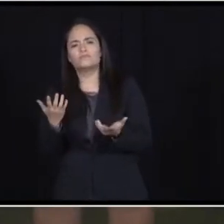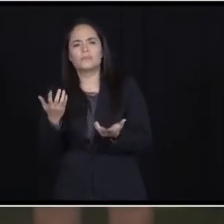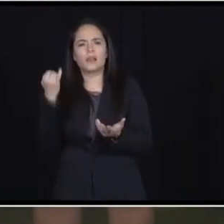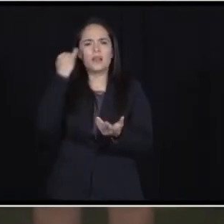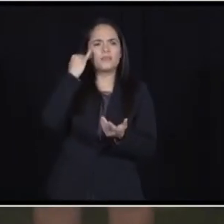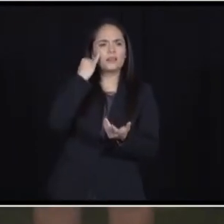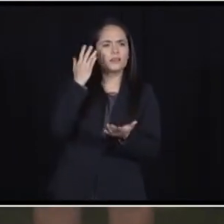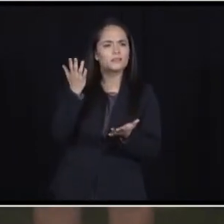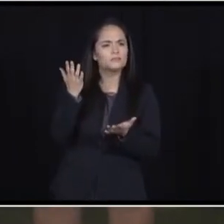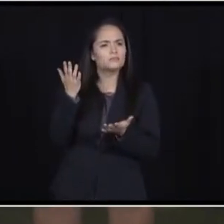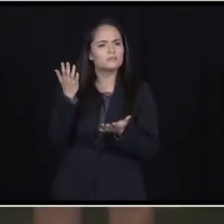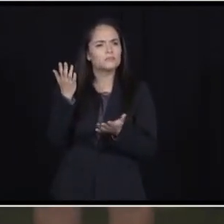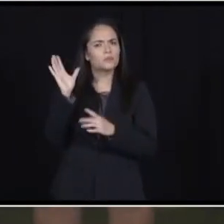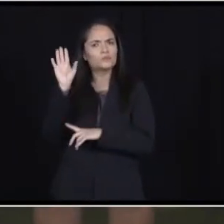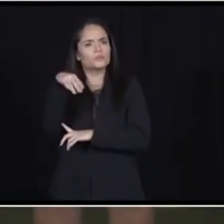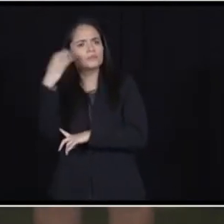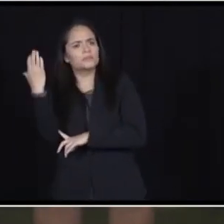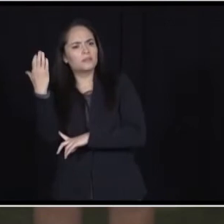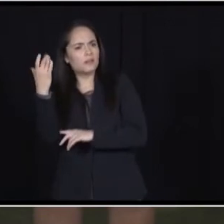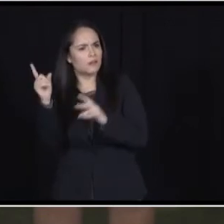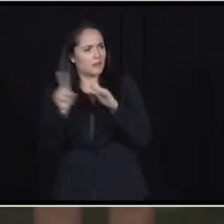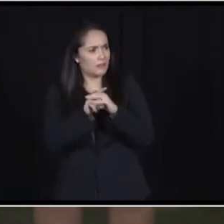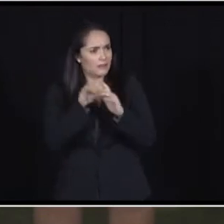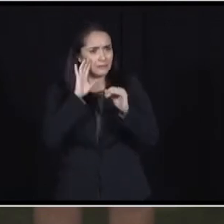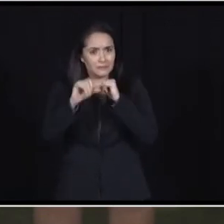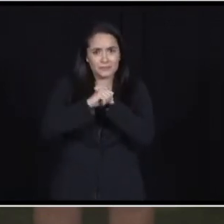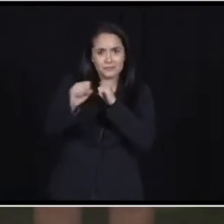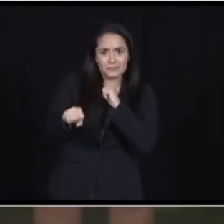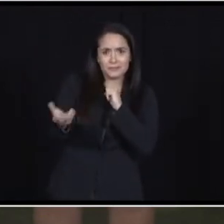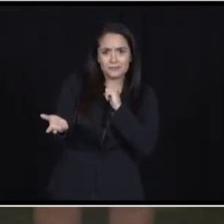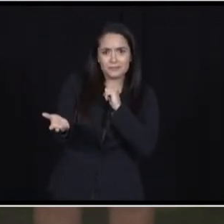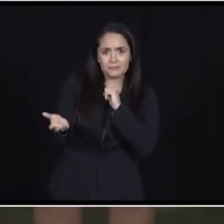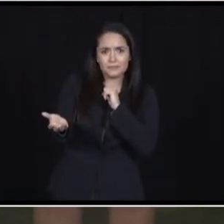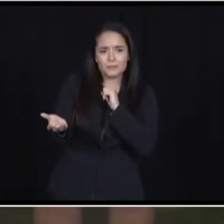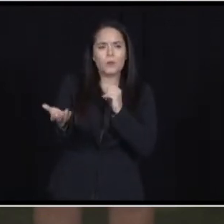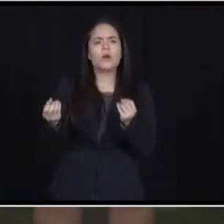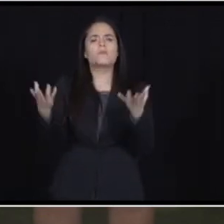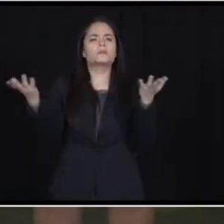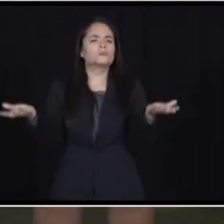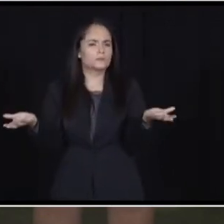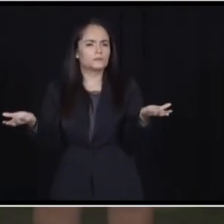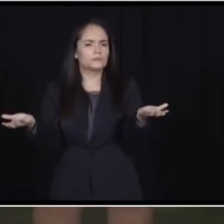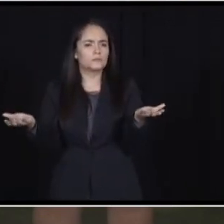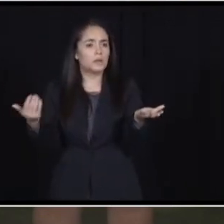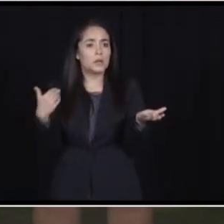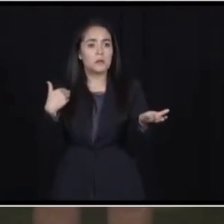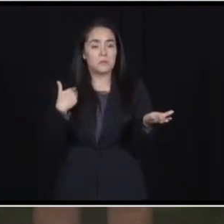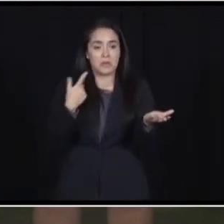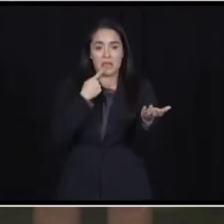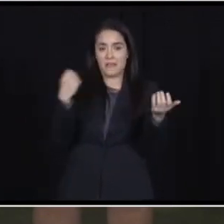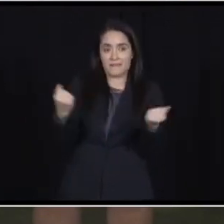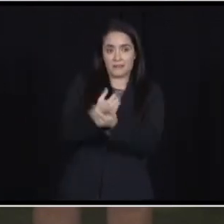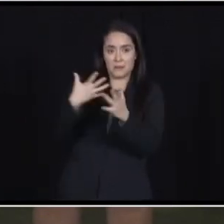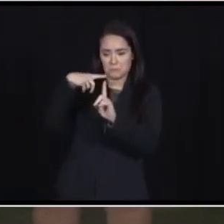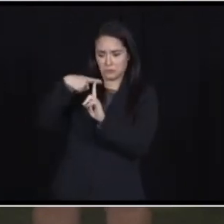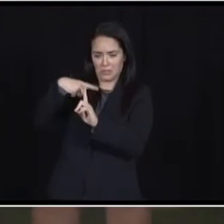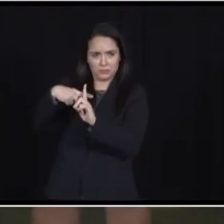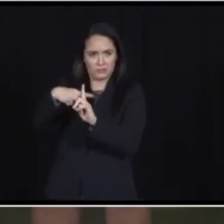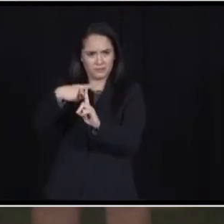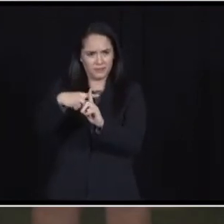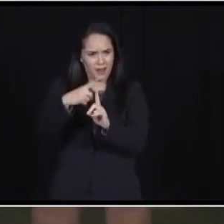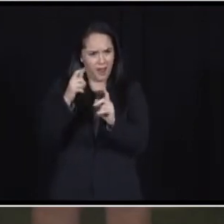extended? And if things are going as well as they are now, why would you extend it with only one school closed? Of course, I